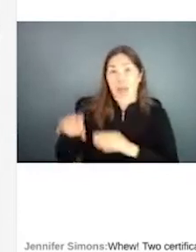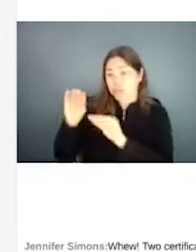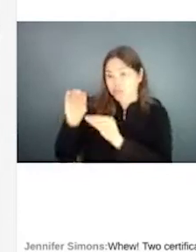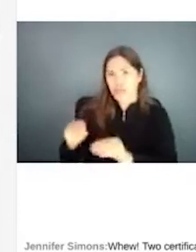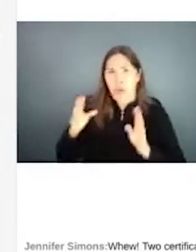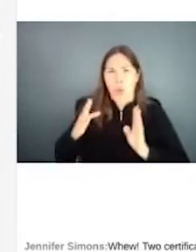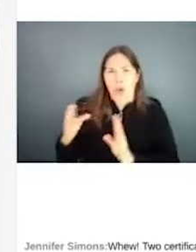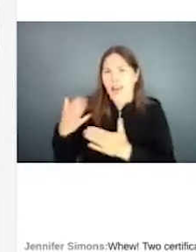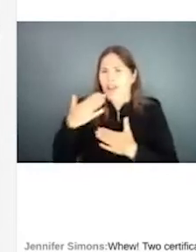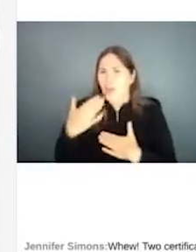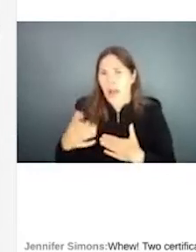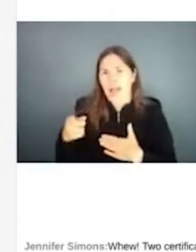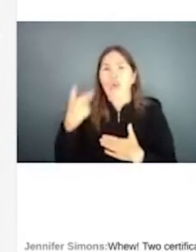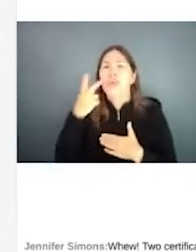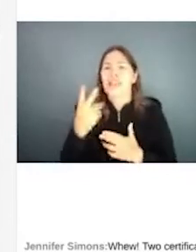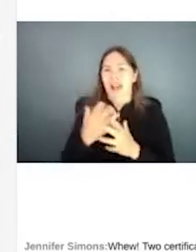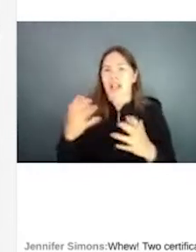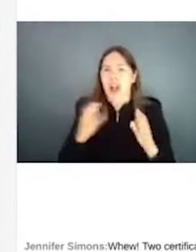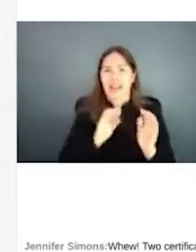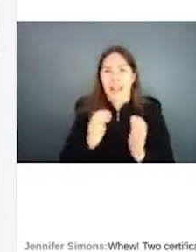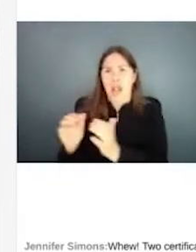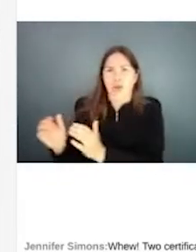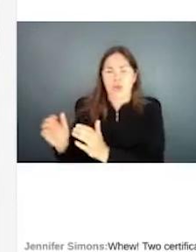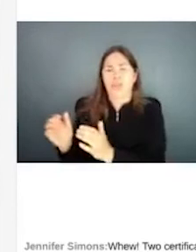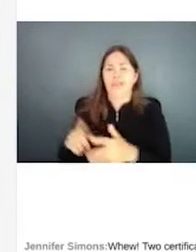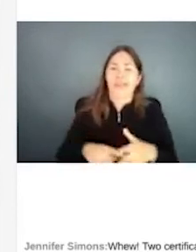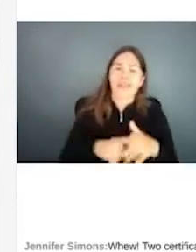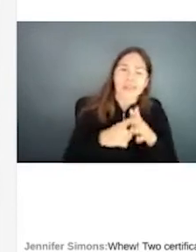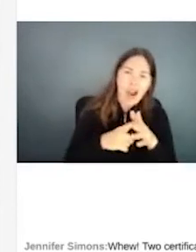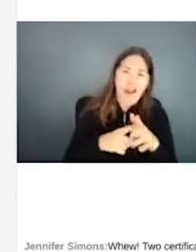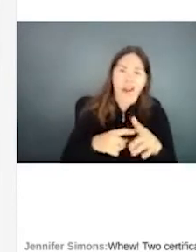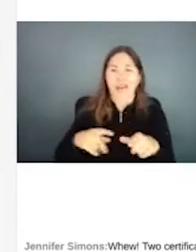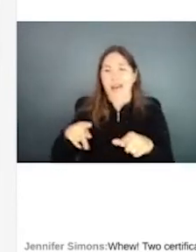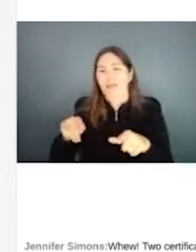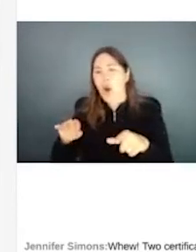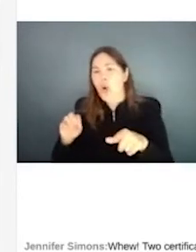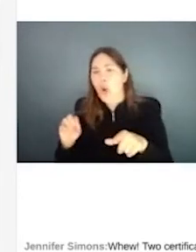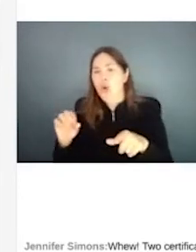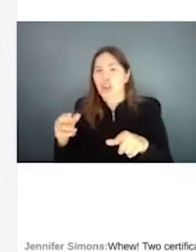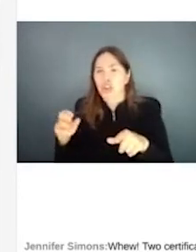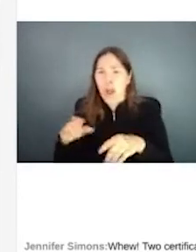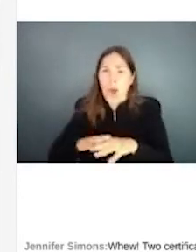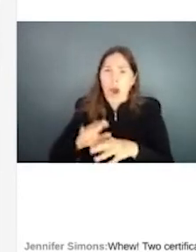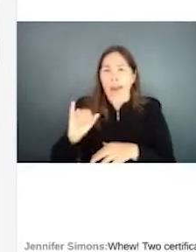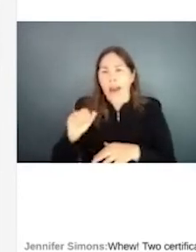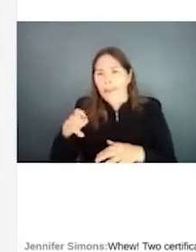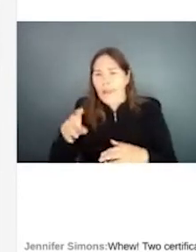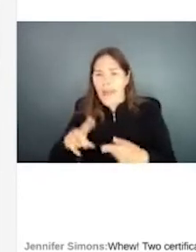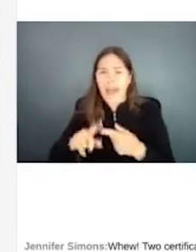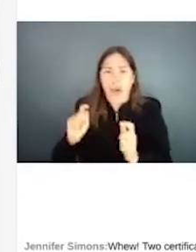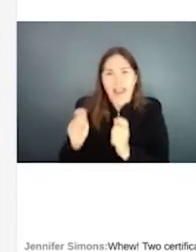And you'll see a lot of different categories, right? Here's Get Started, Photoshop on your iPad, edit